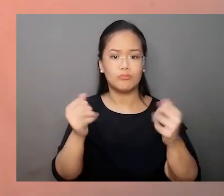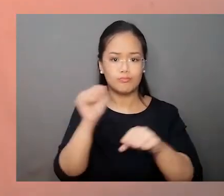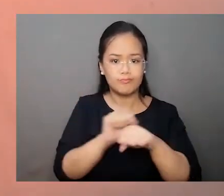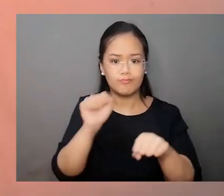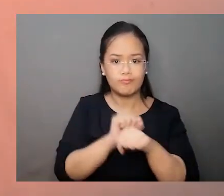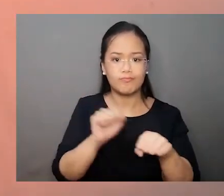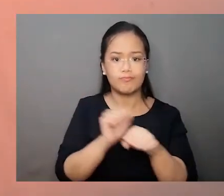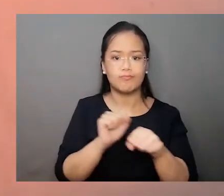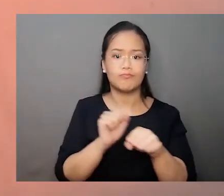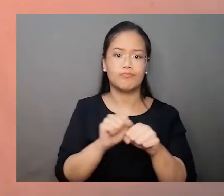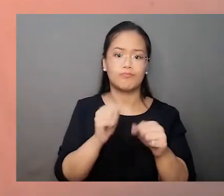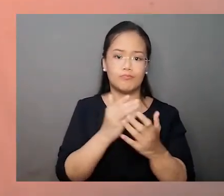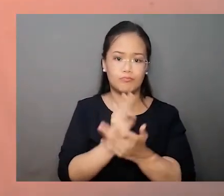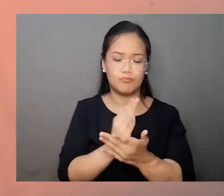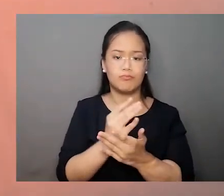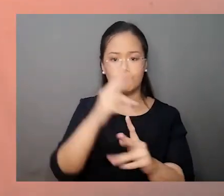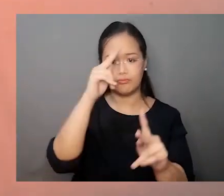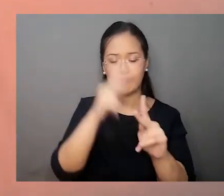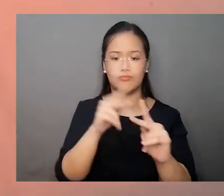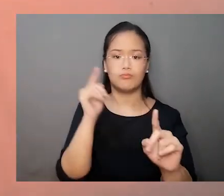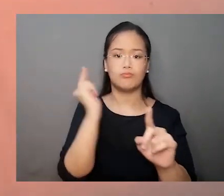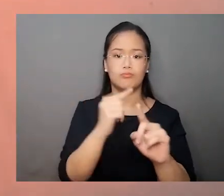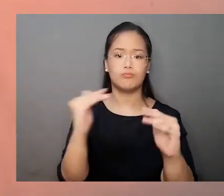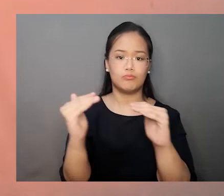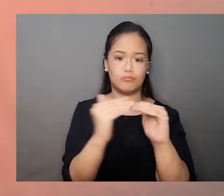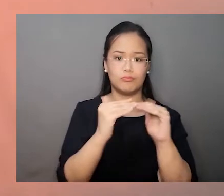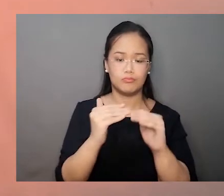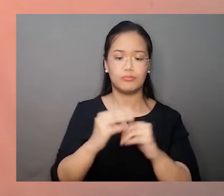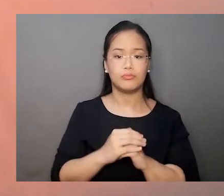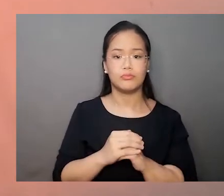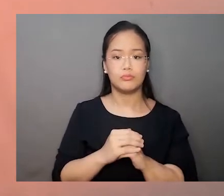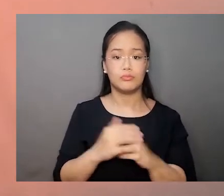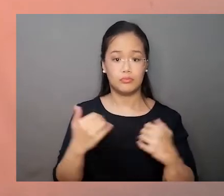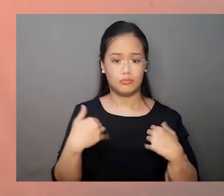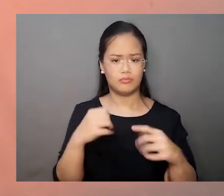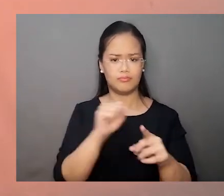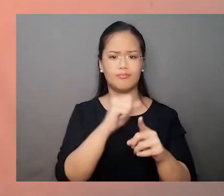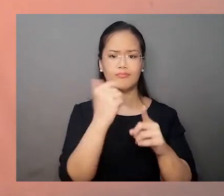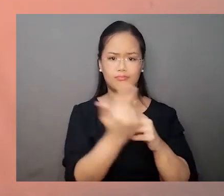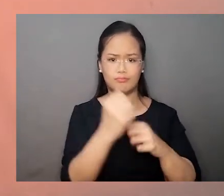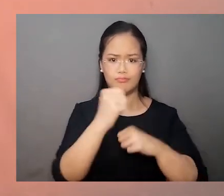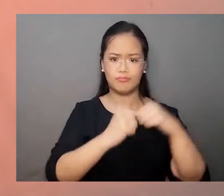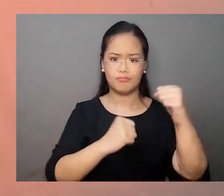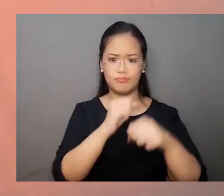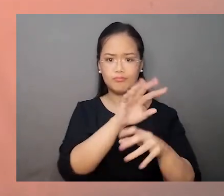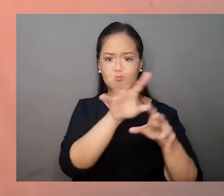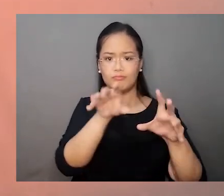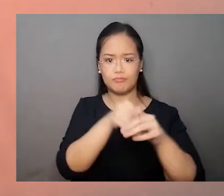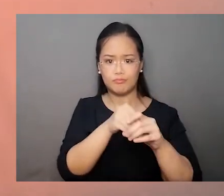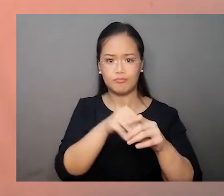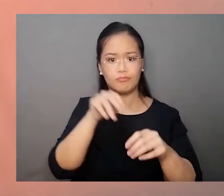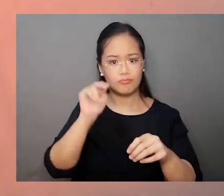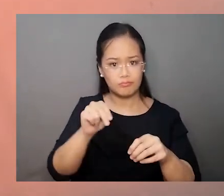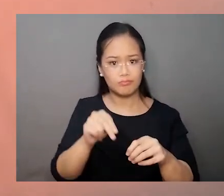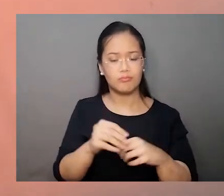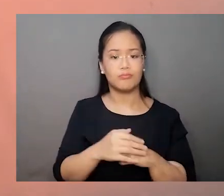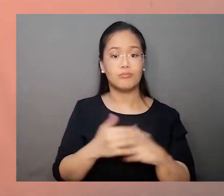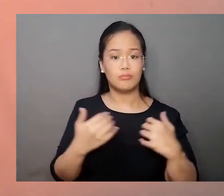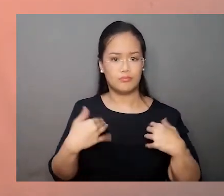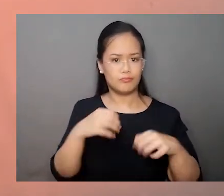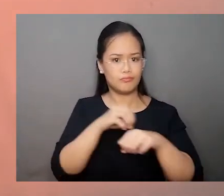It recognizes that inequality is socially constructed and mandates states parties to effect